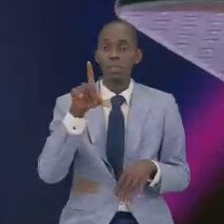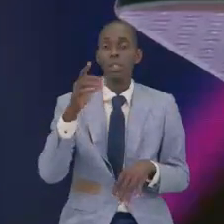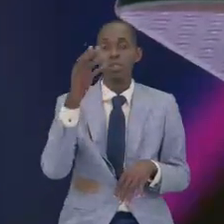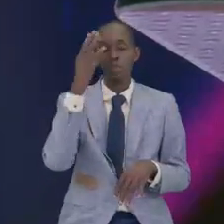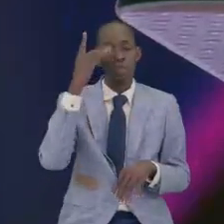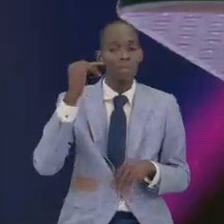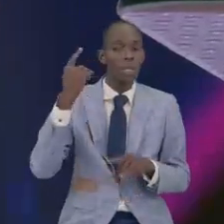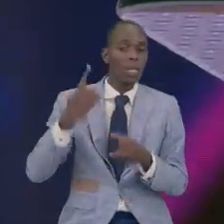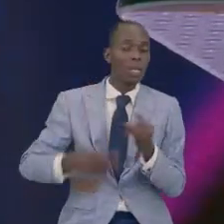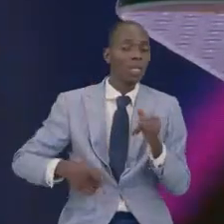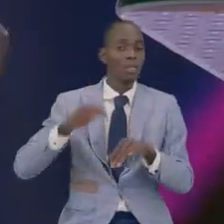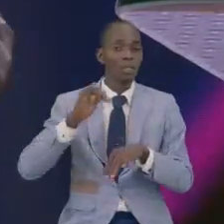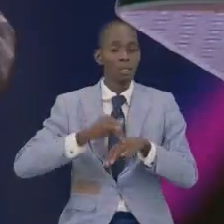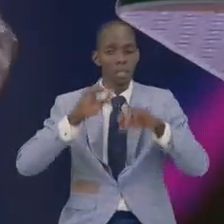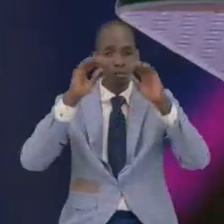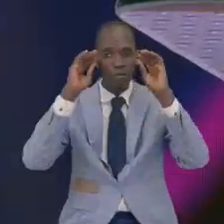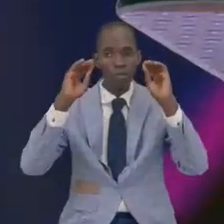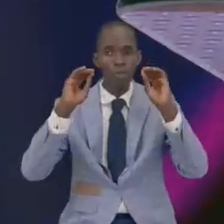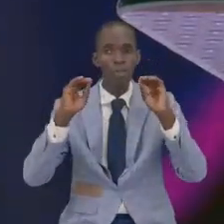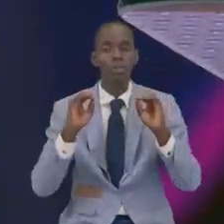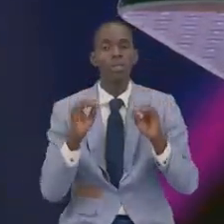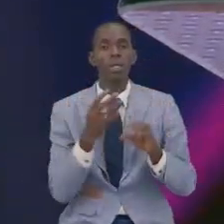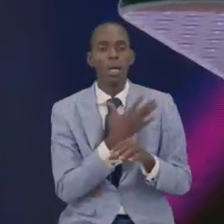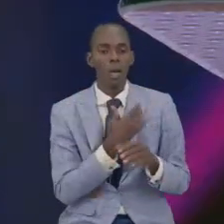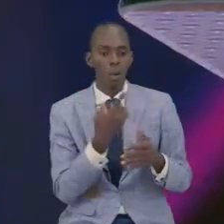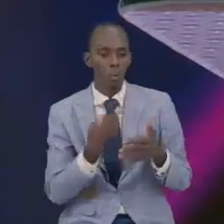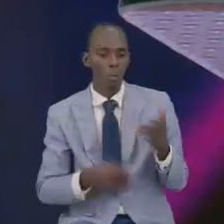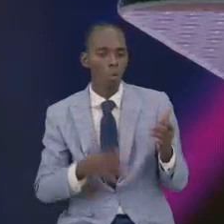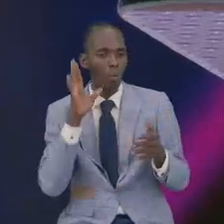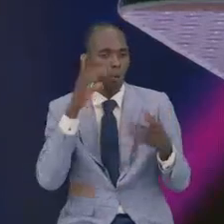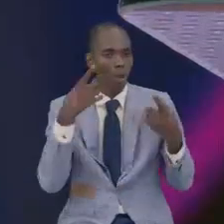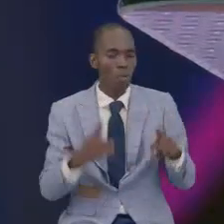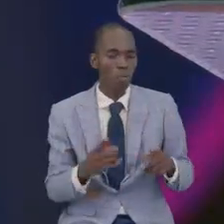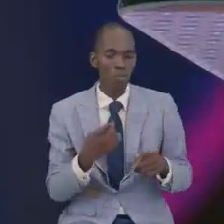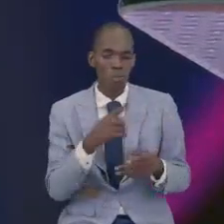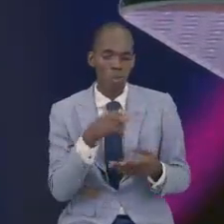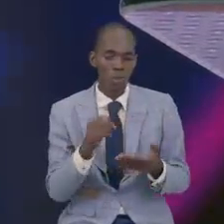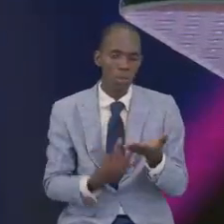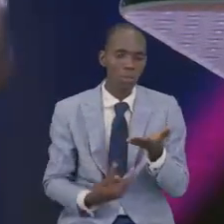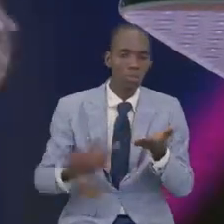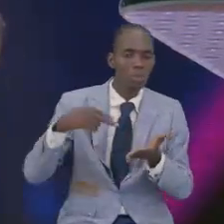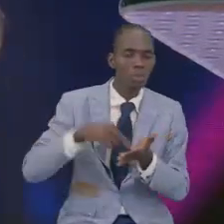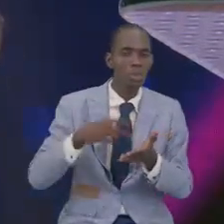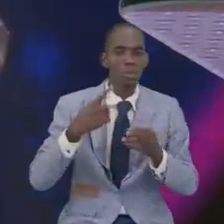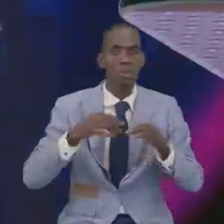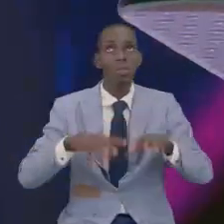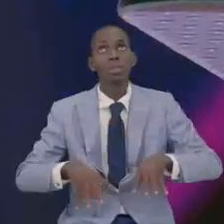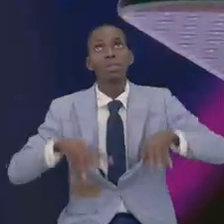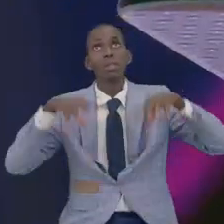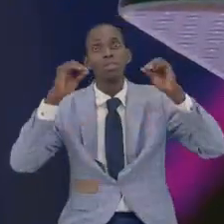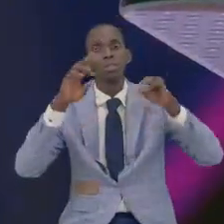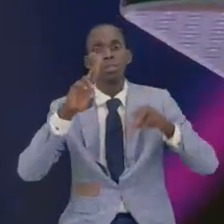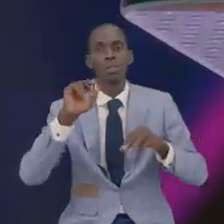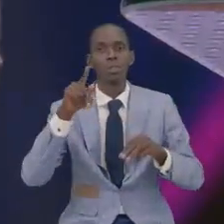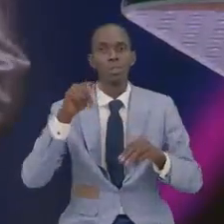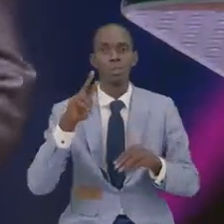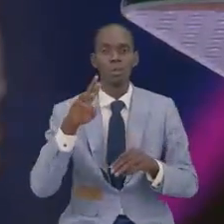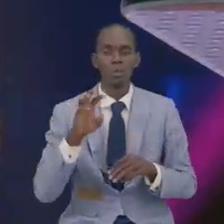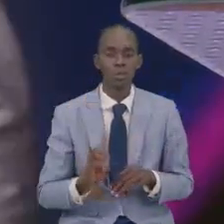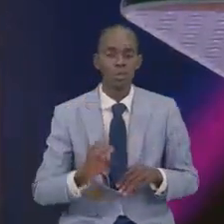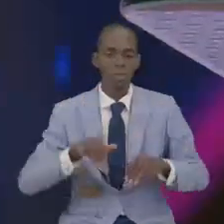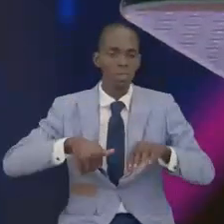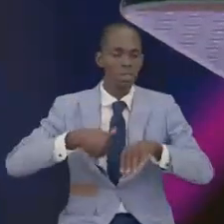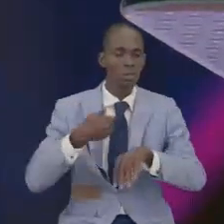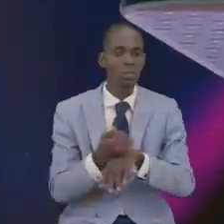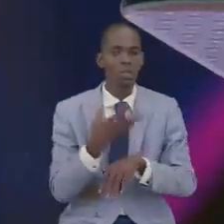but to know the details, here is what will happen. Here is resurrection. Here is rapture. And here is the establishment